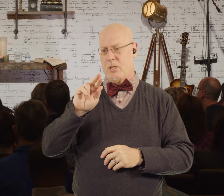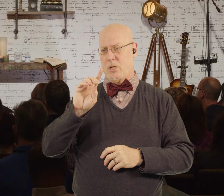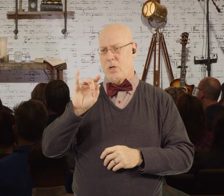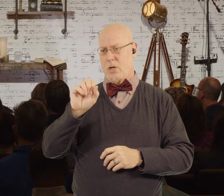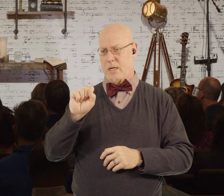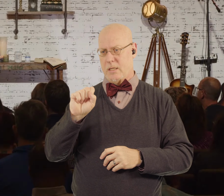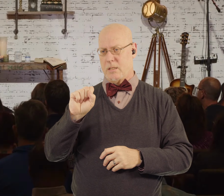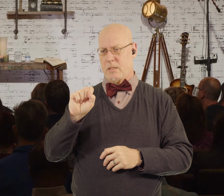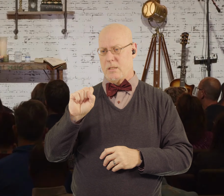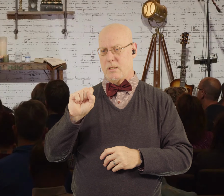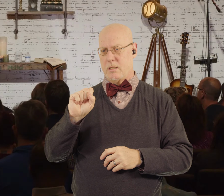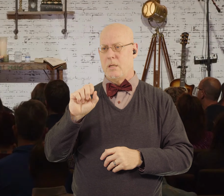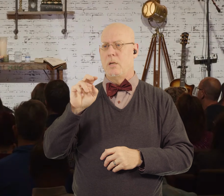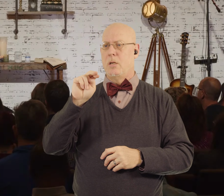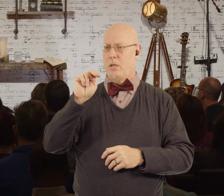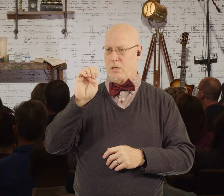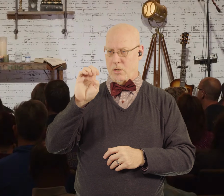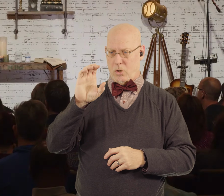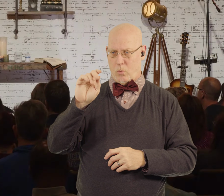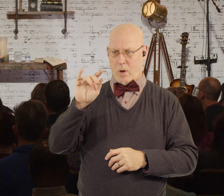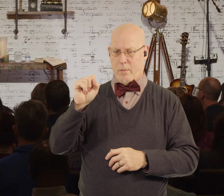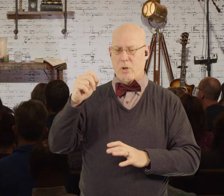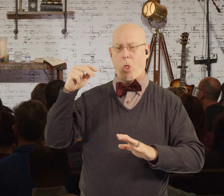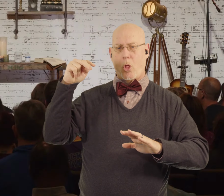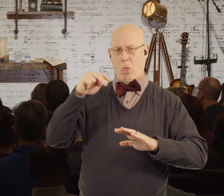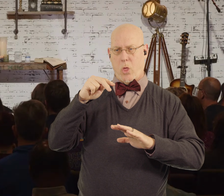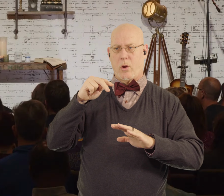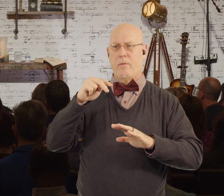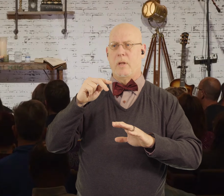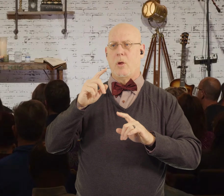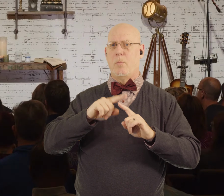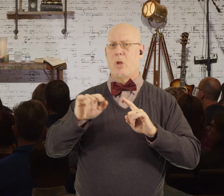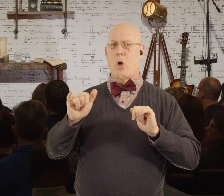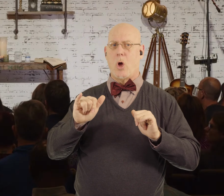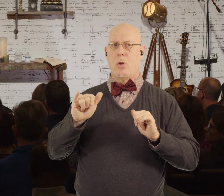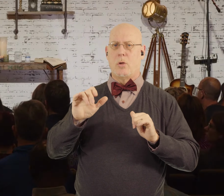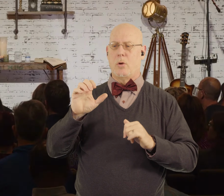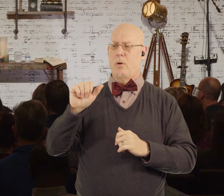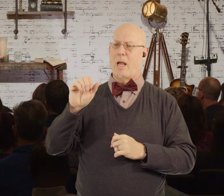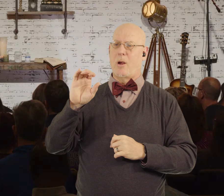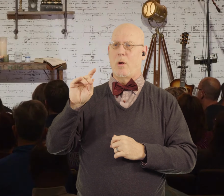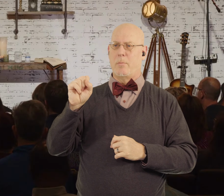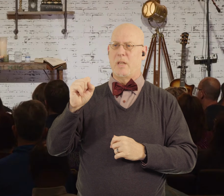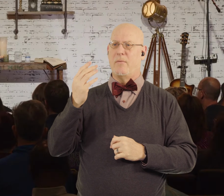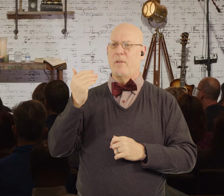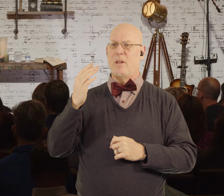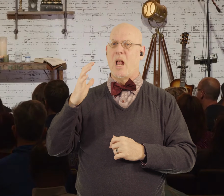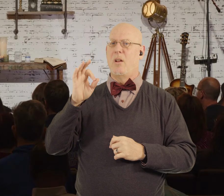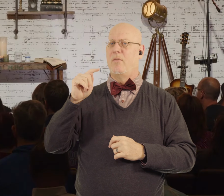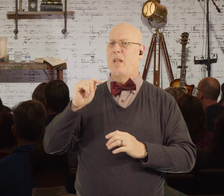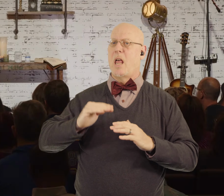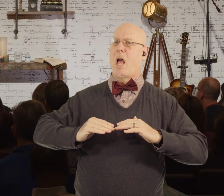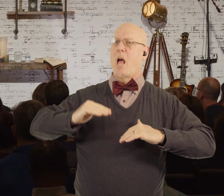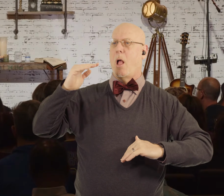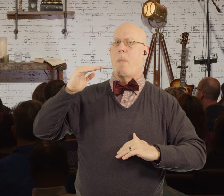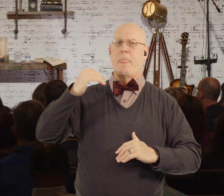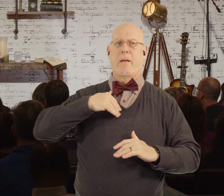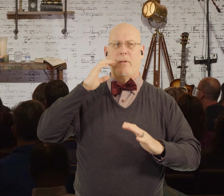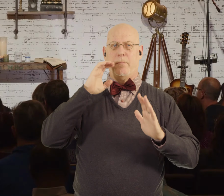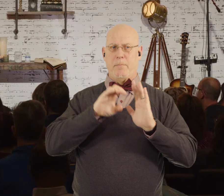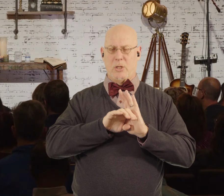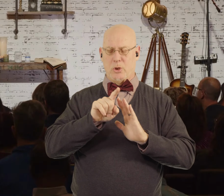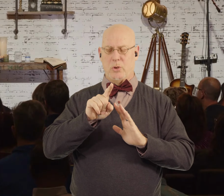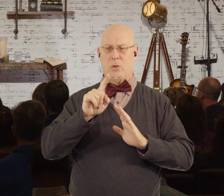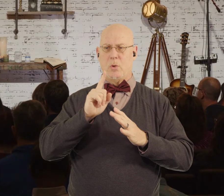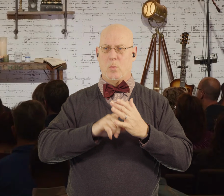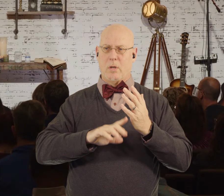In Sardis, there was the necropolis overlooking the fertile plain, and there was also the Acropolis, 1,500 feet